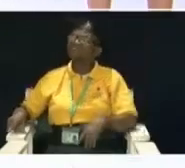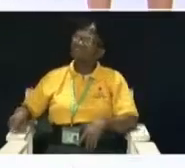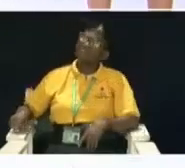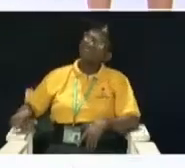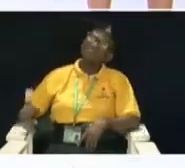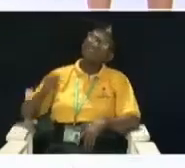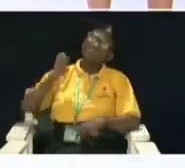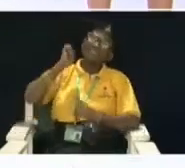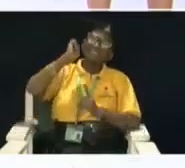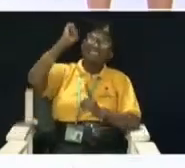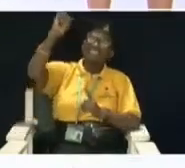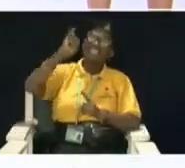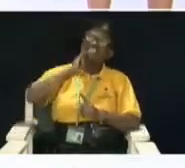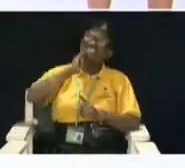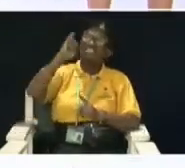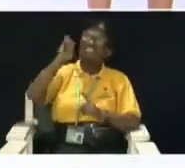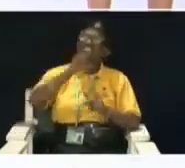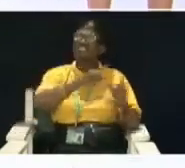Lord, is Lord, amen,